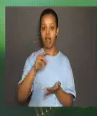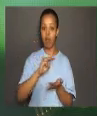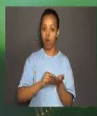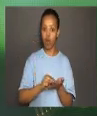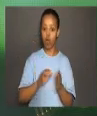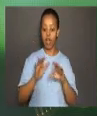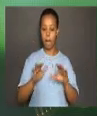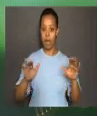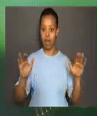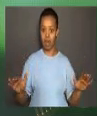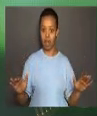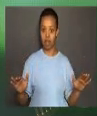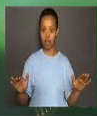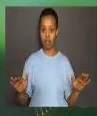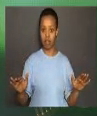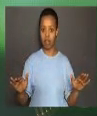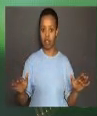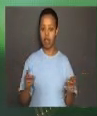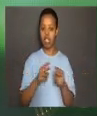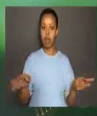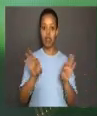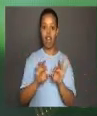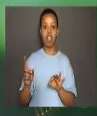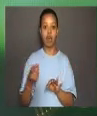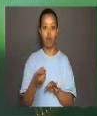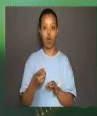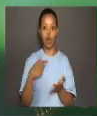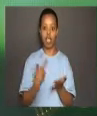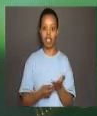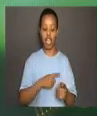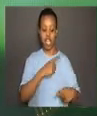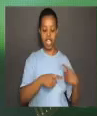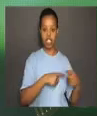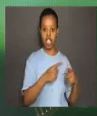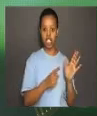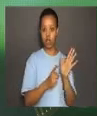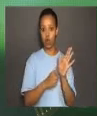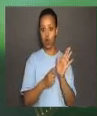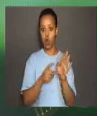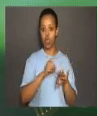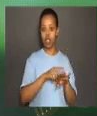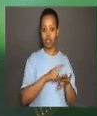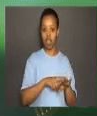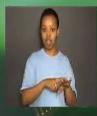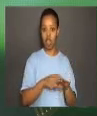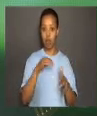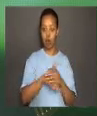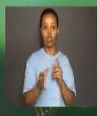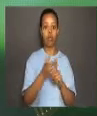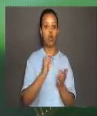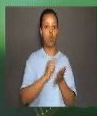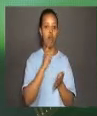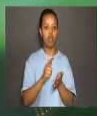DNA molecule is critical in ensuring that the genetic coding which it